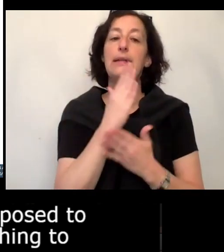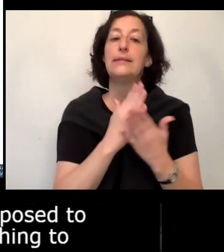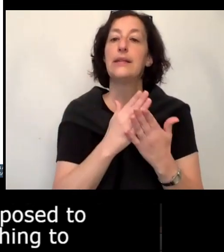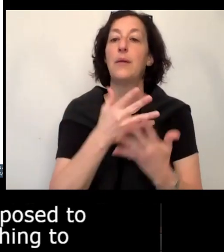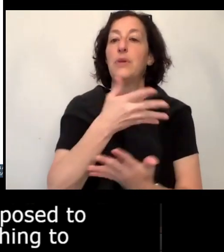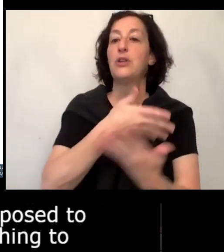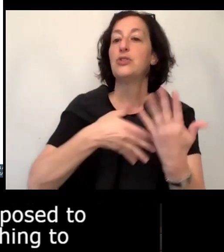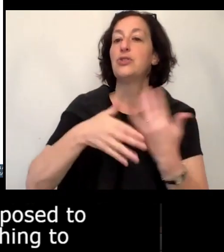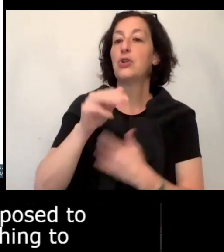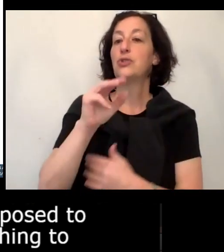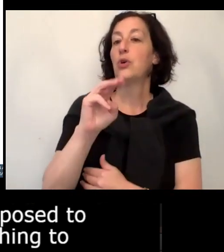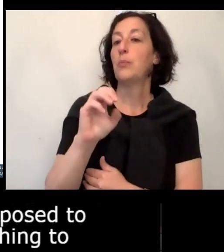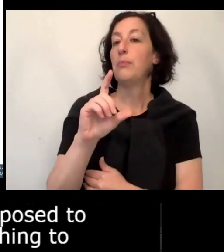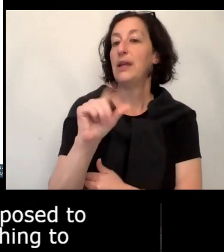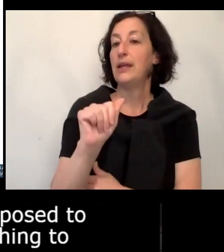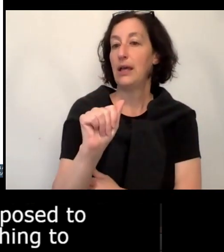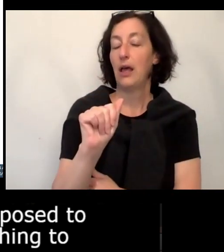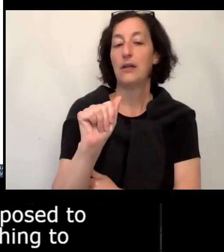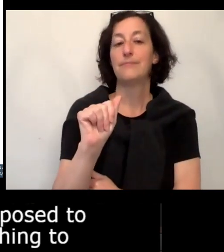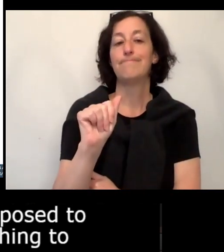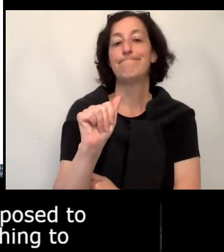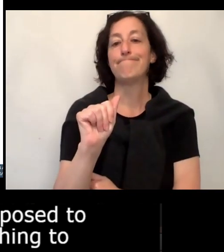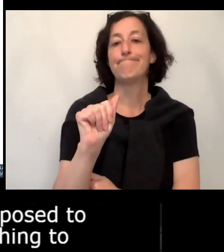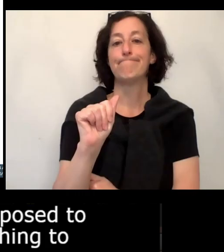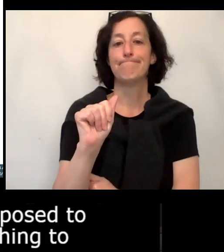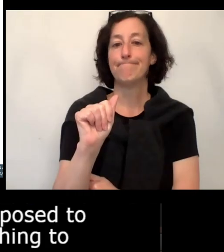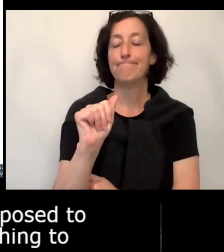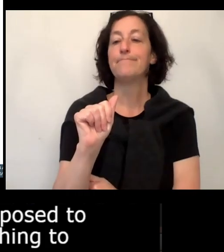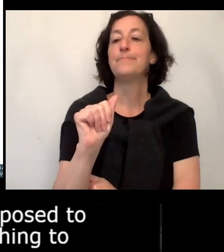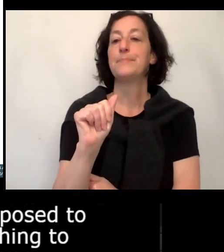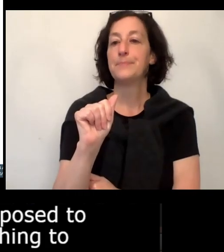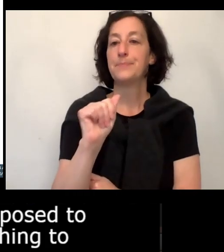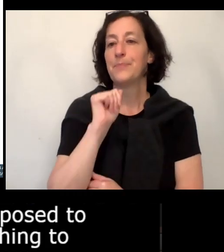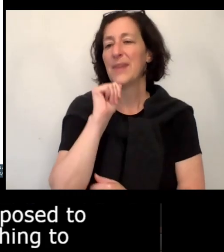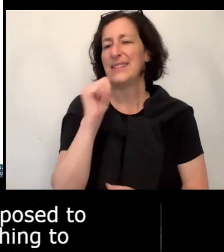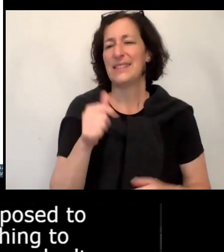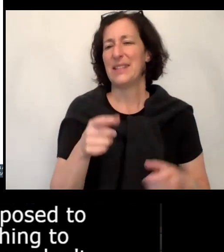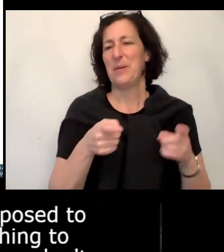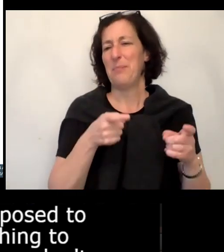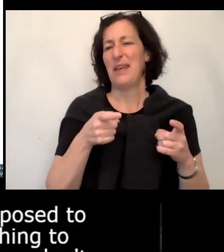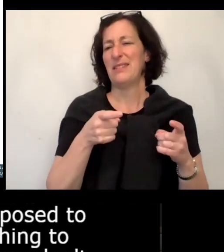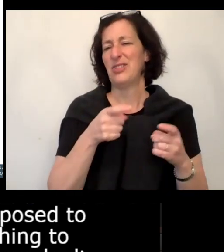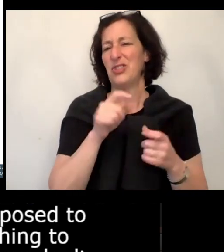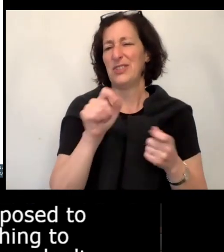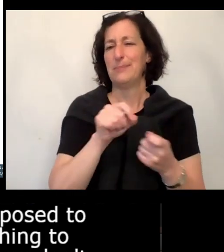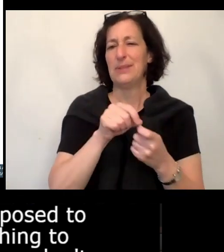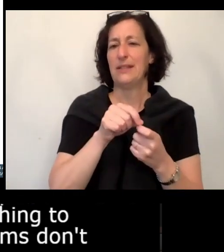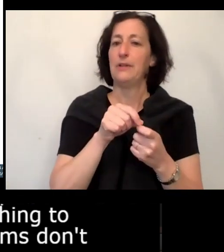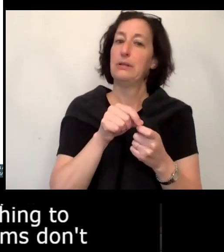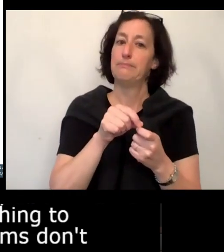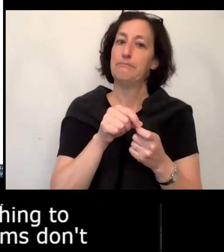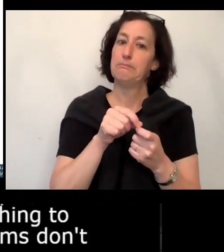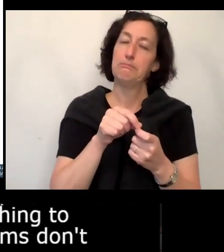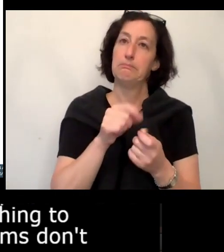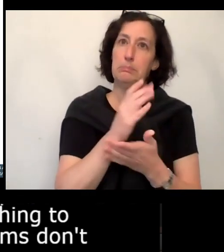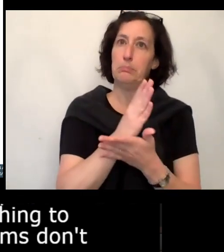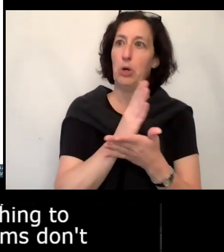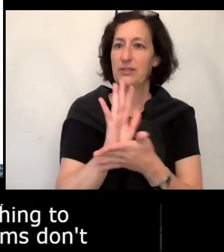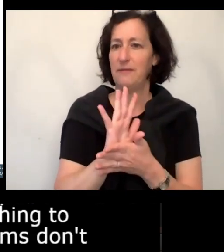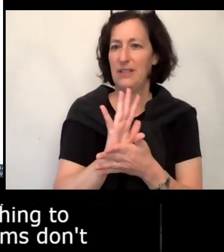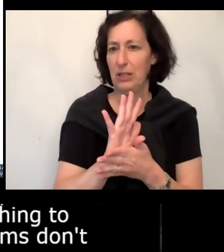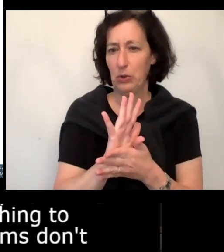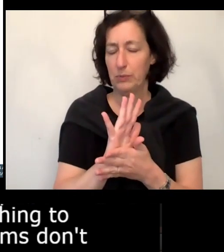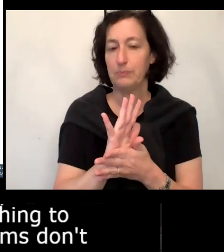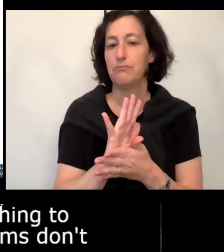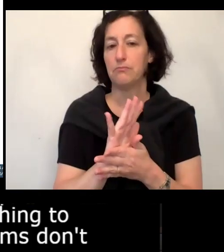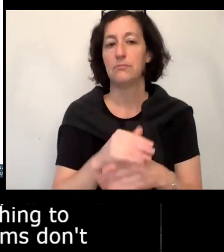platforms don't handle special aspects of video as